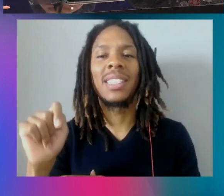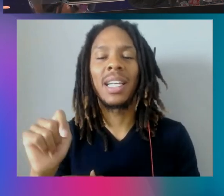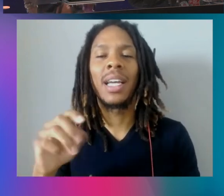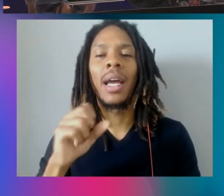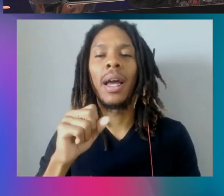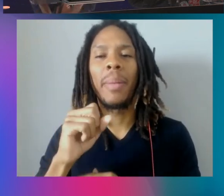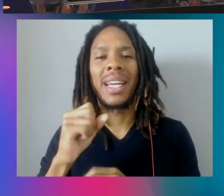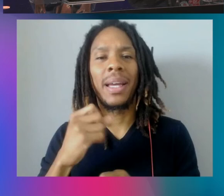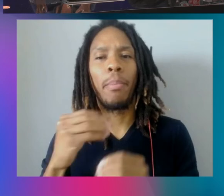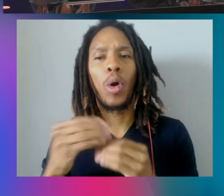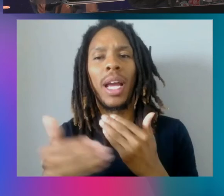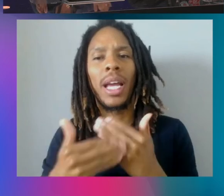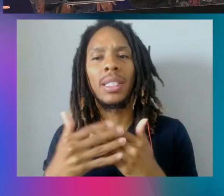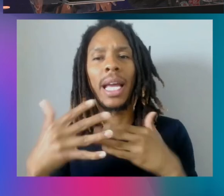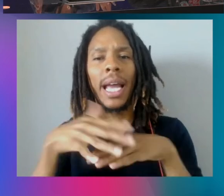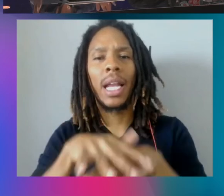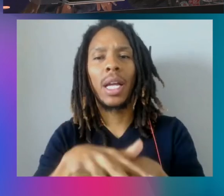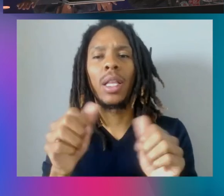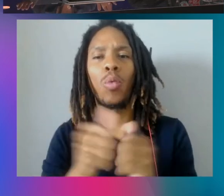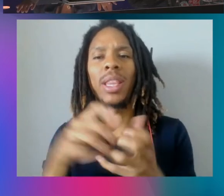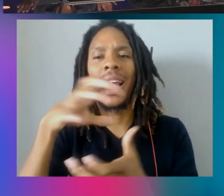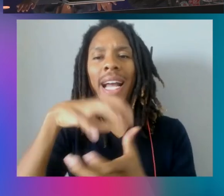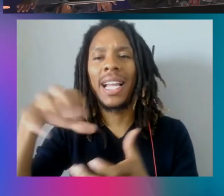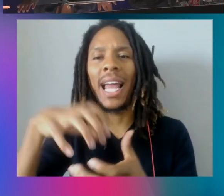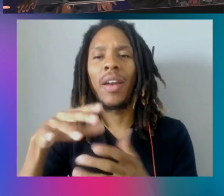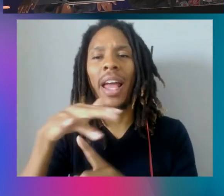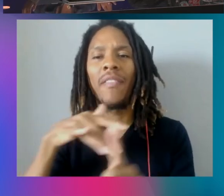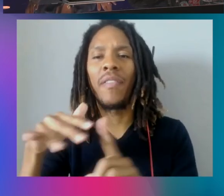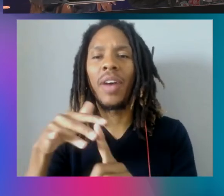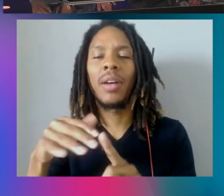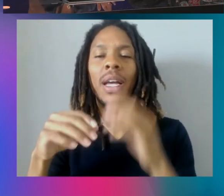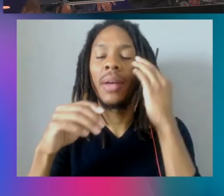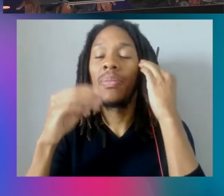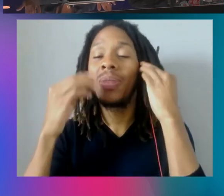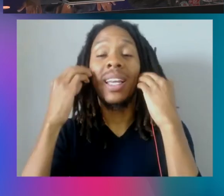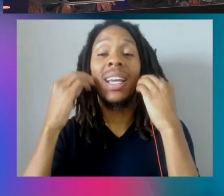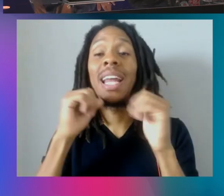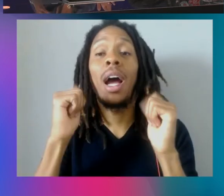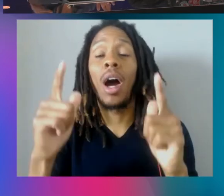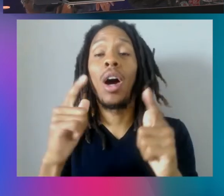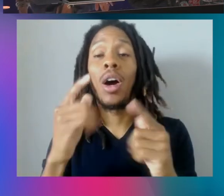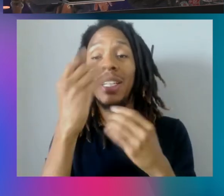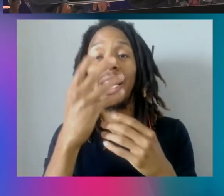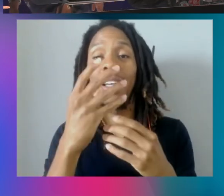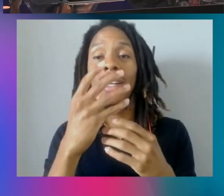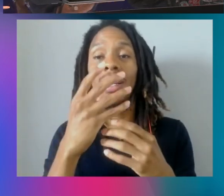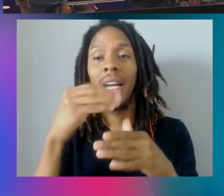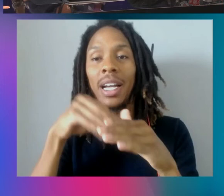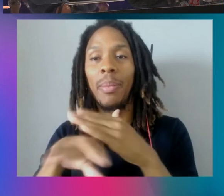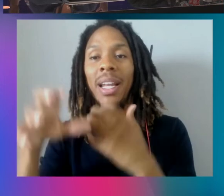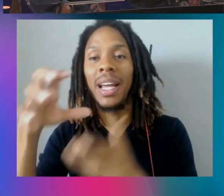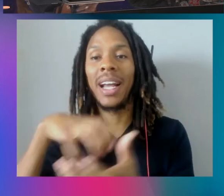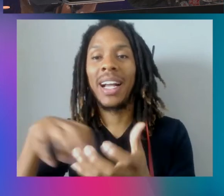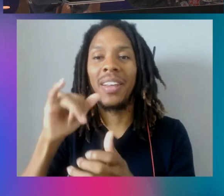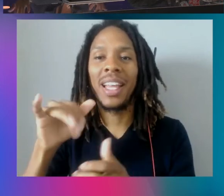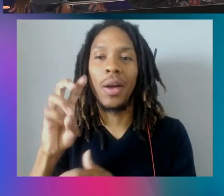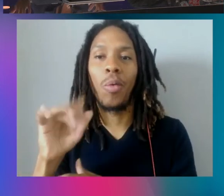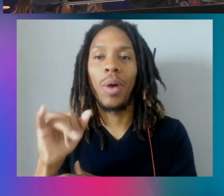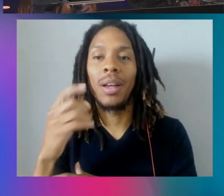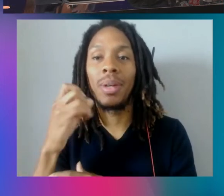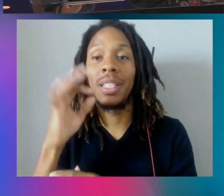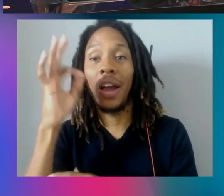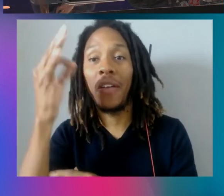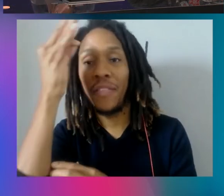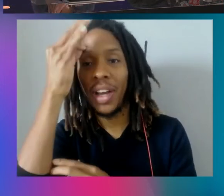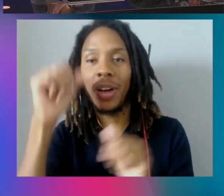easily integrated with the cloud environment. And not all data sets come to Yeah. the cloud in that way because, for instance, federal agencies that are creating